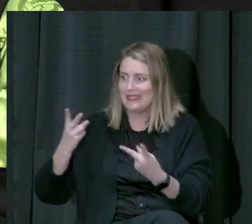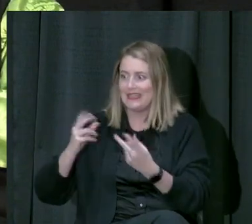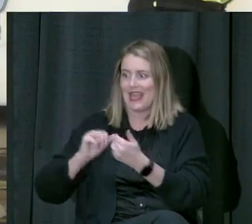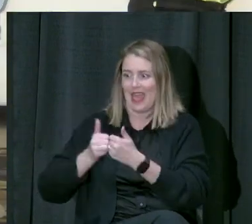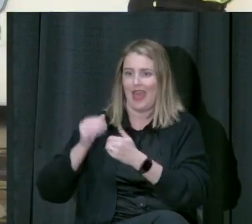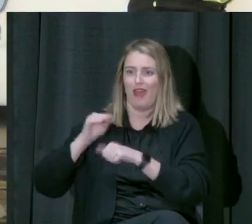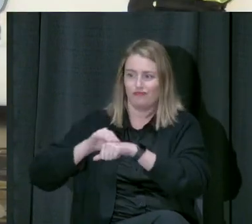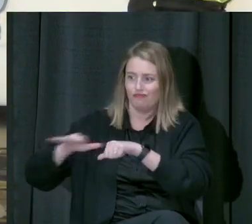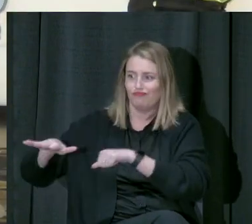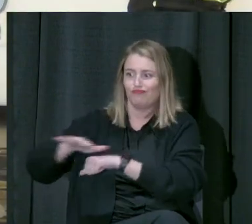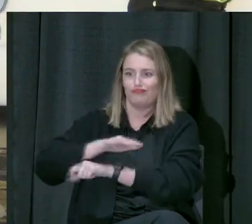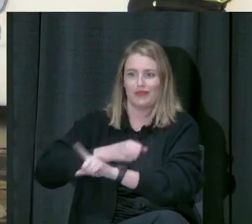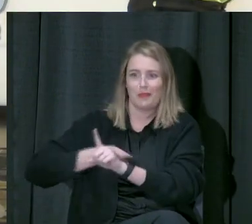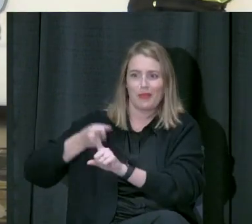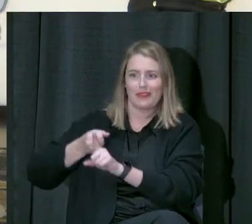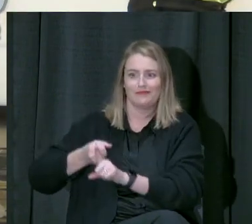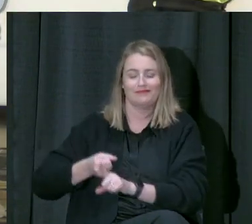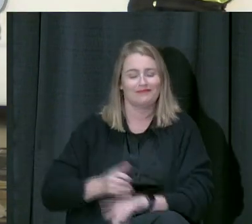Yeah.